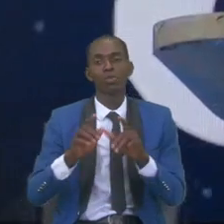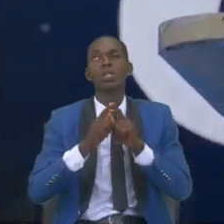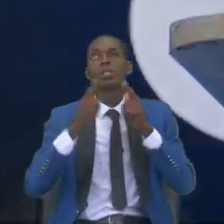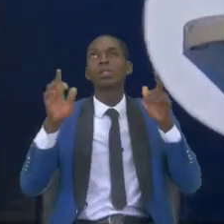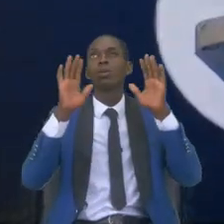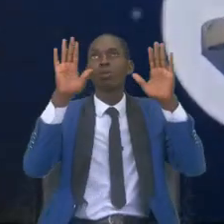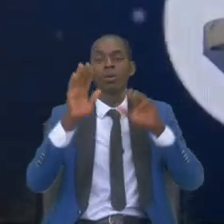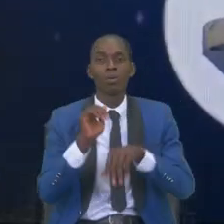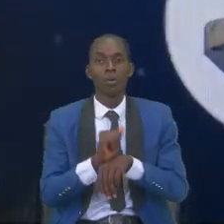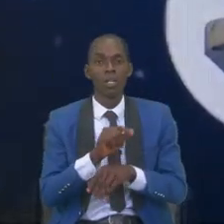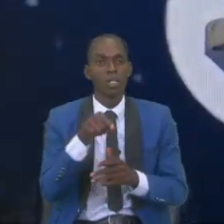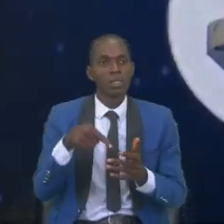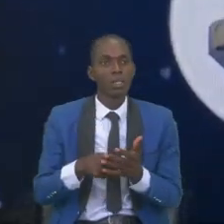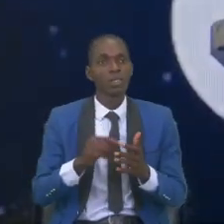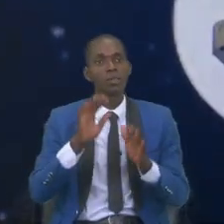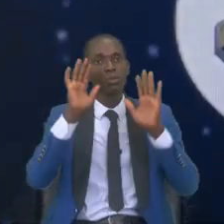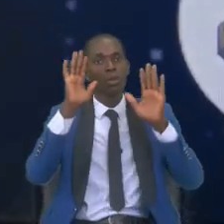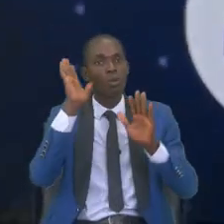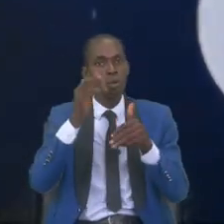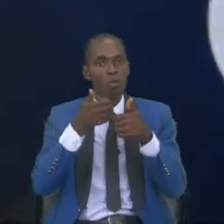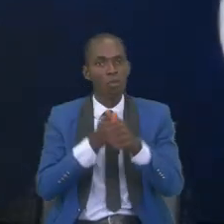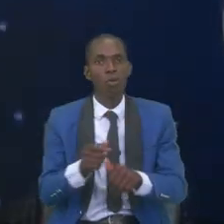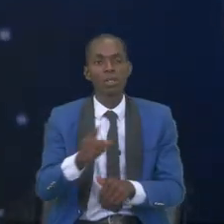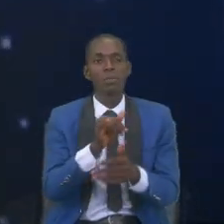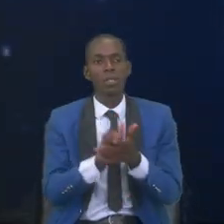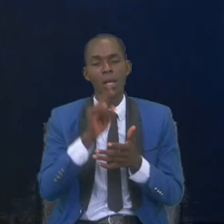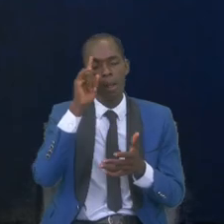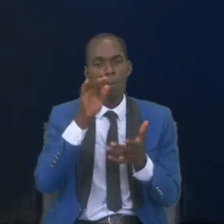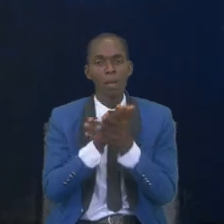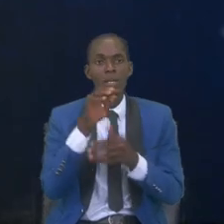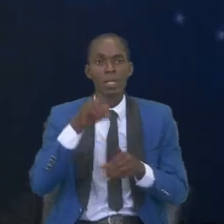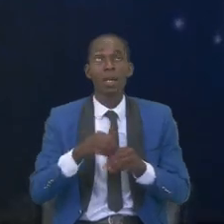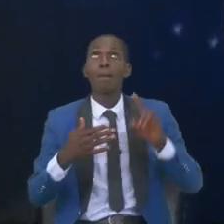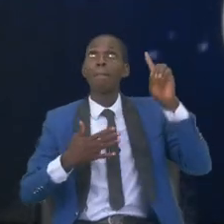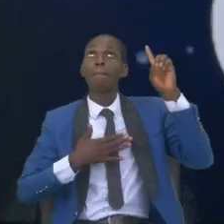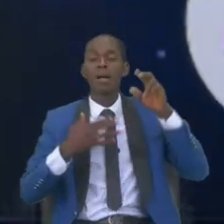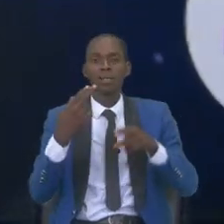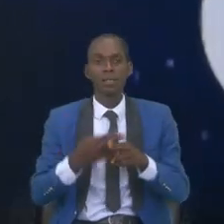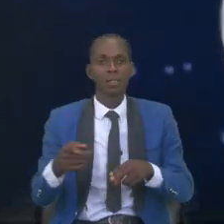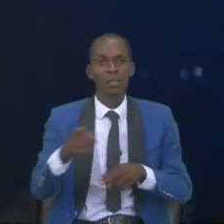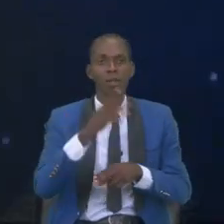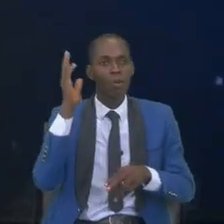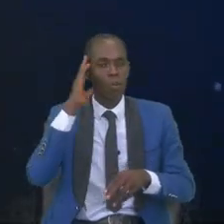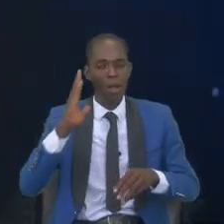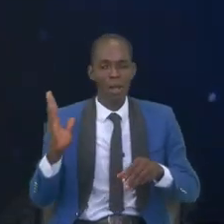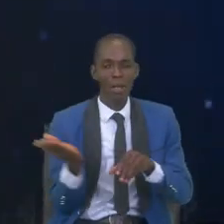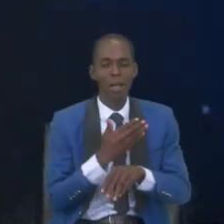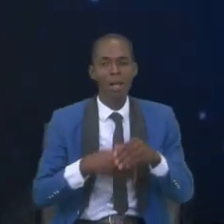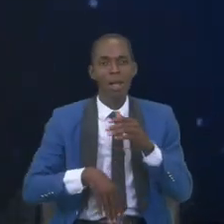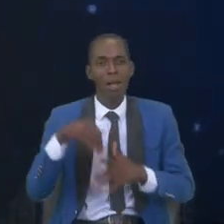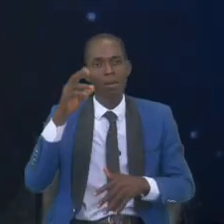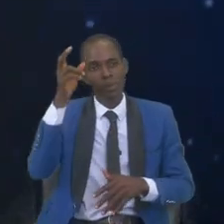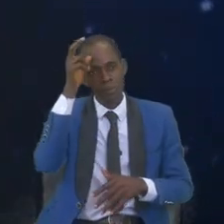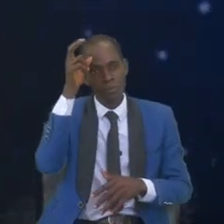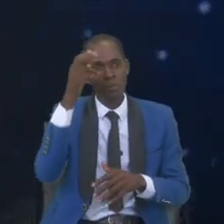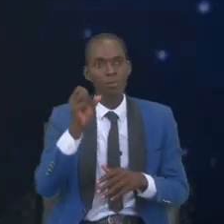follow them that believe. In my name shall they cast out devils, that the exploits, and they shall speak with new